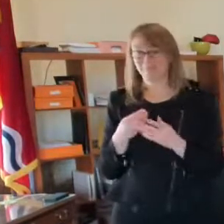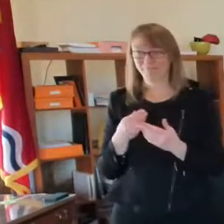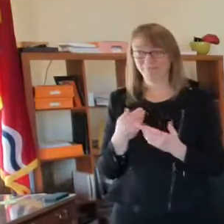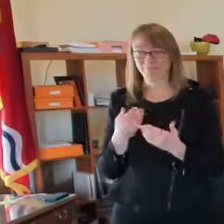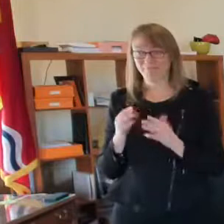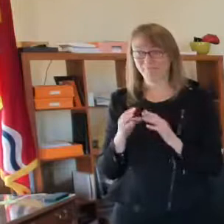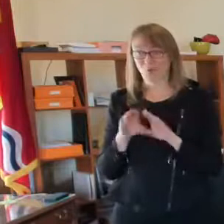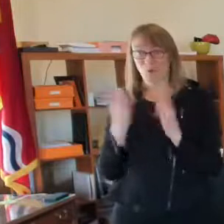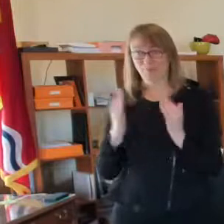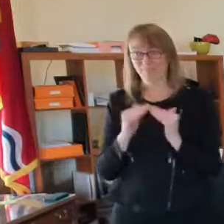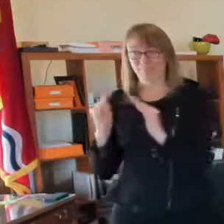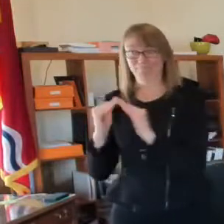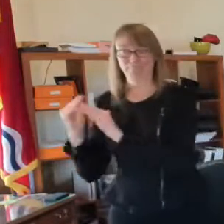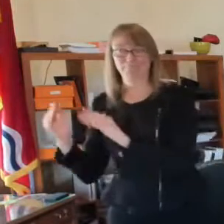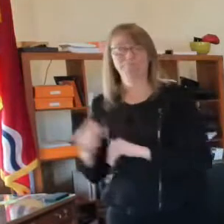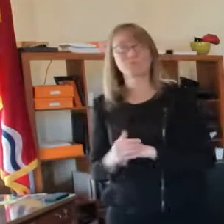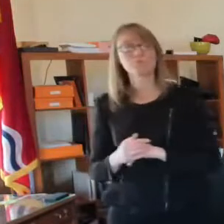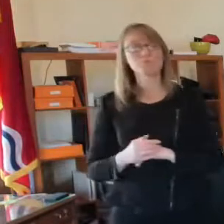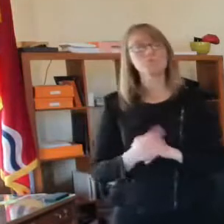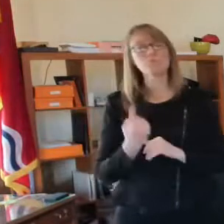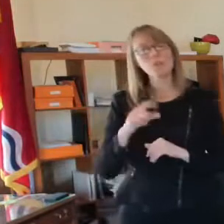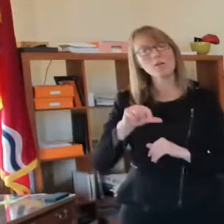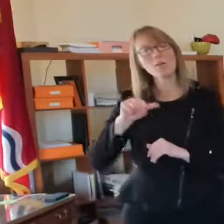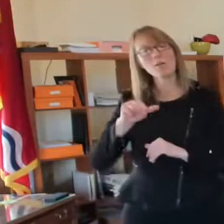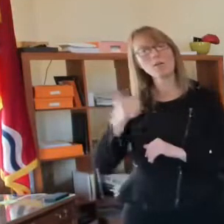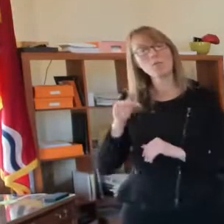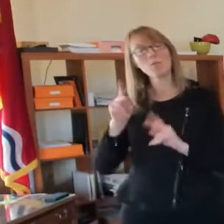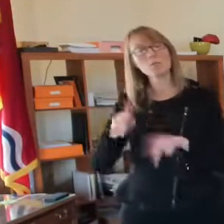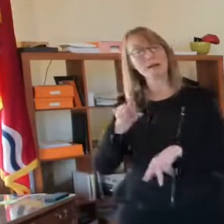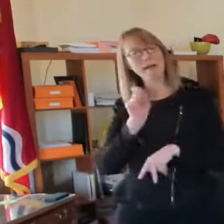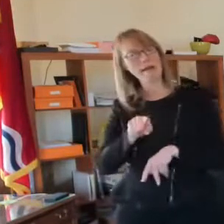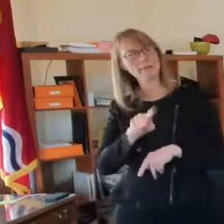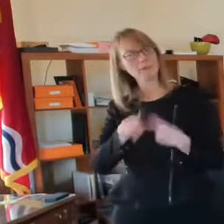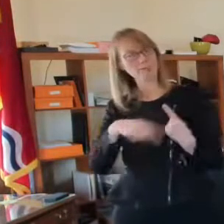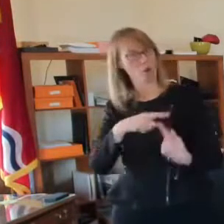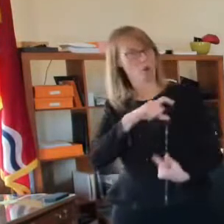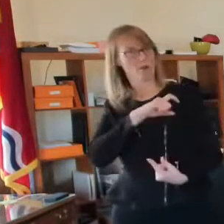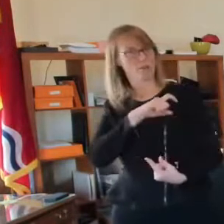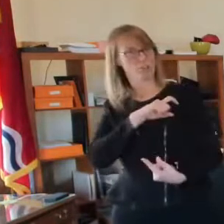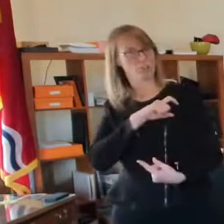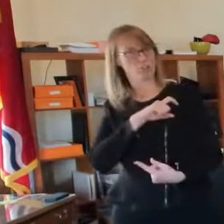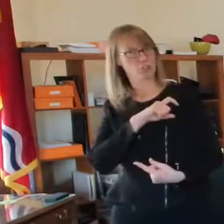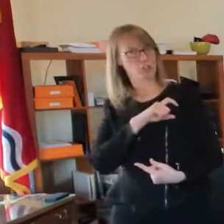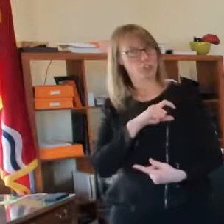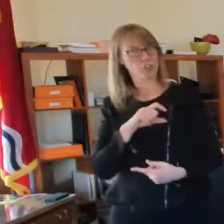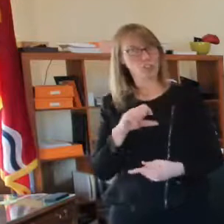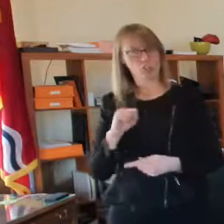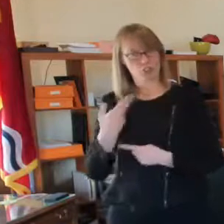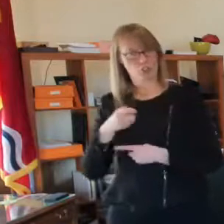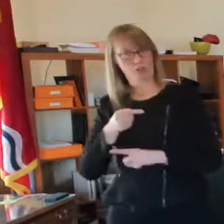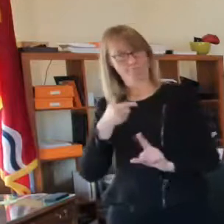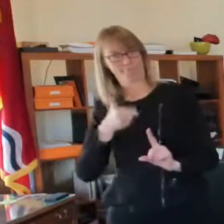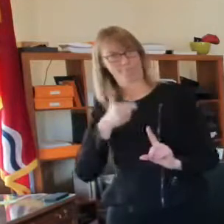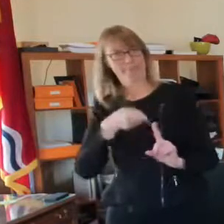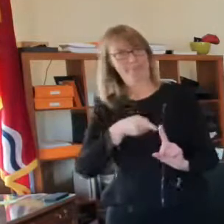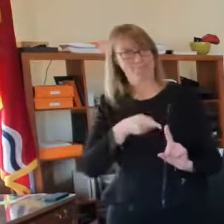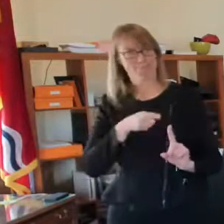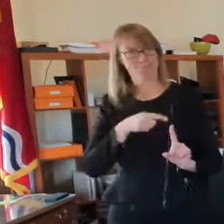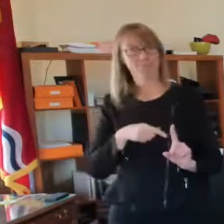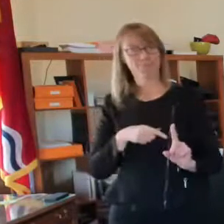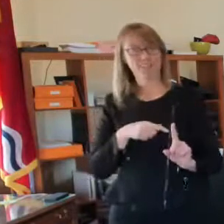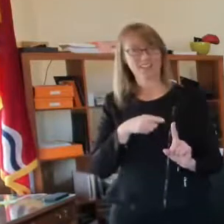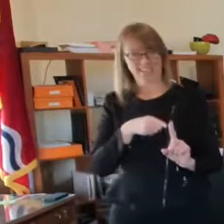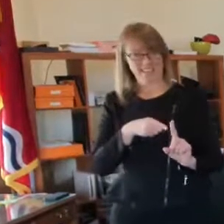for the day. On the officer you mentioned, Mayor, who was shot the other night in the line of duty, the 10th one. We have a question